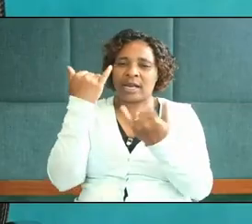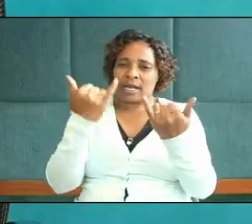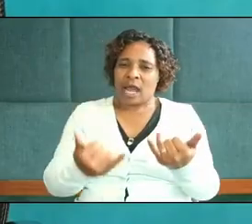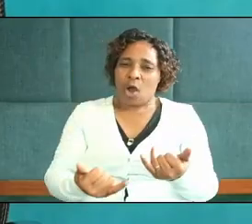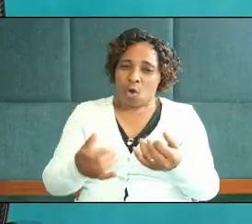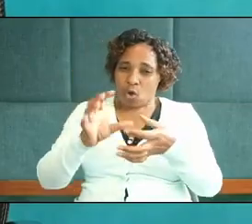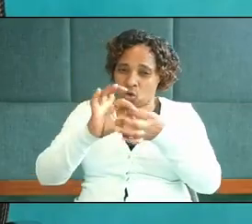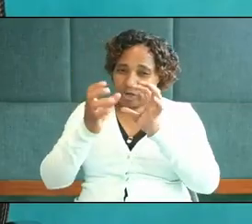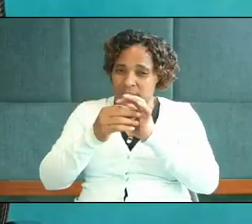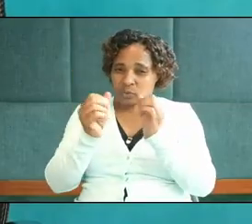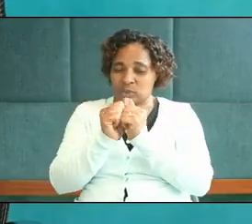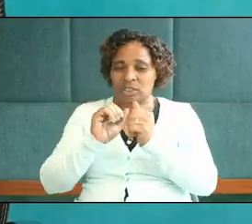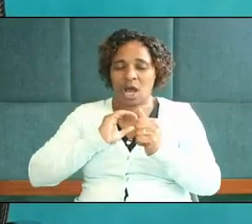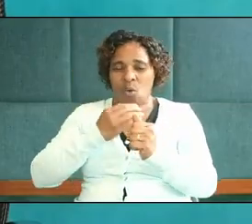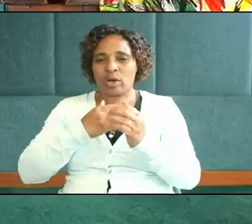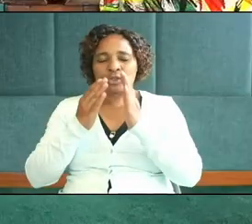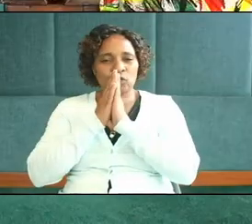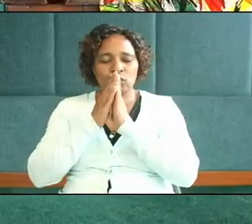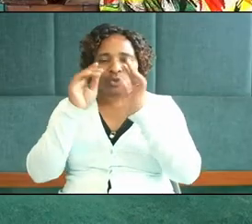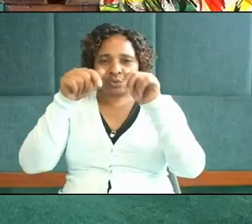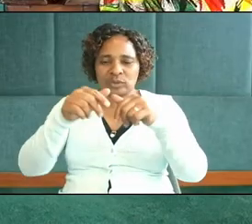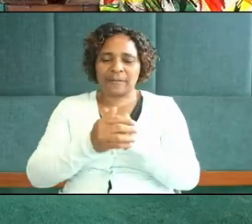today? Maybe one of our panelists can...